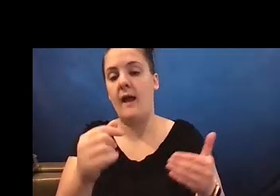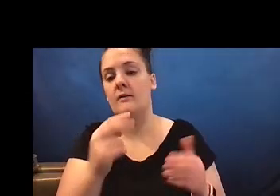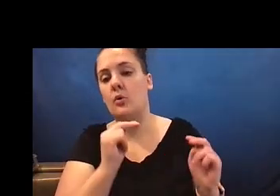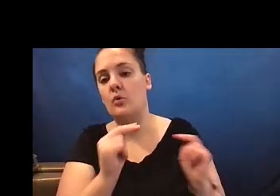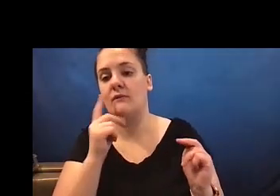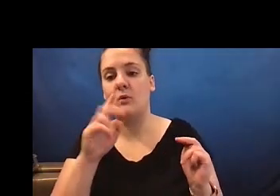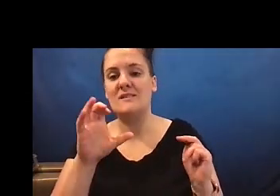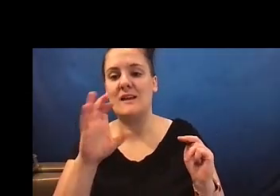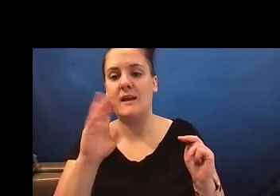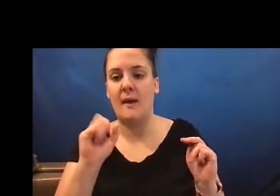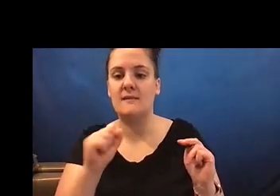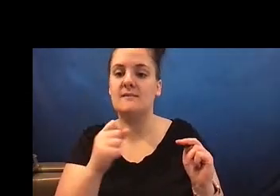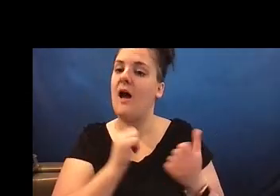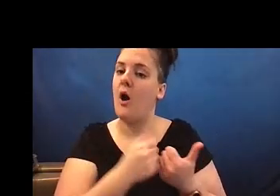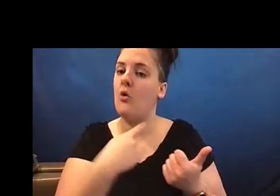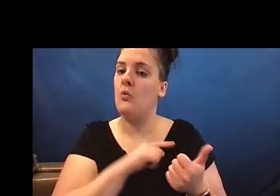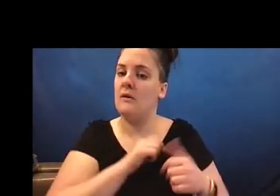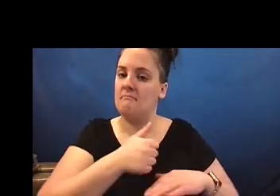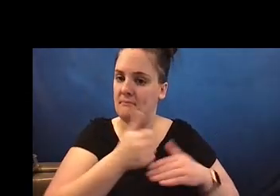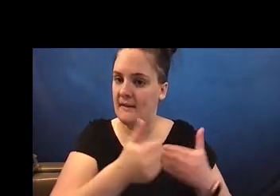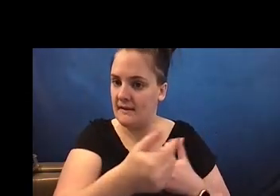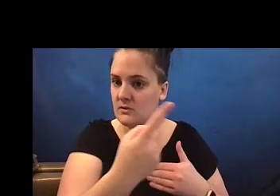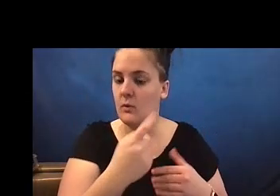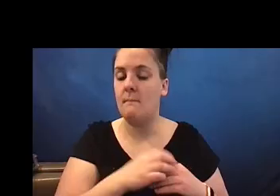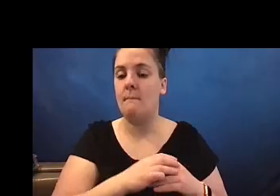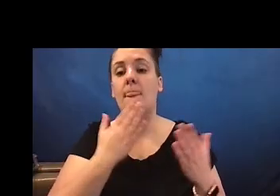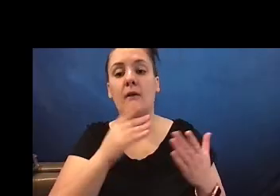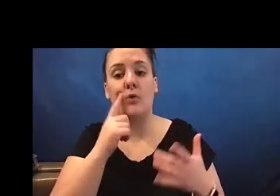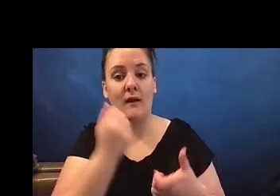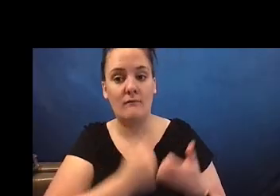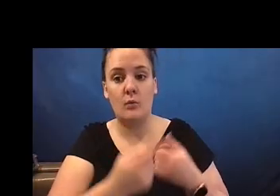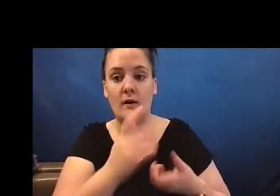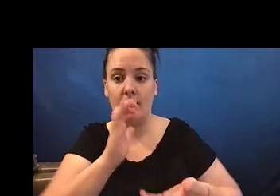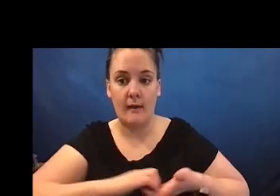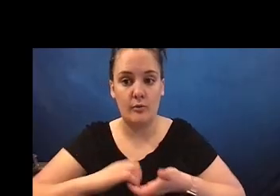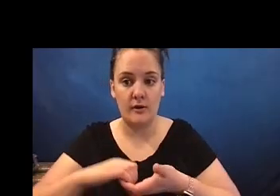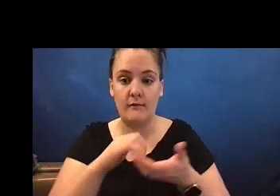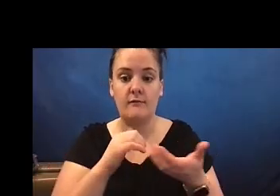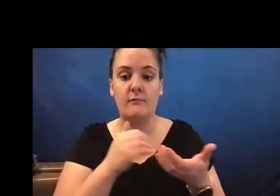we get the next one underway? So thanks for everybody's collaborative partnership. I just want to touch on